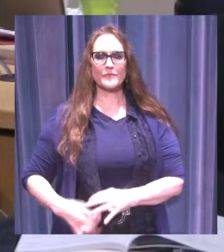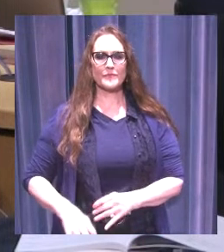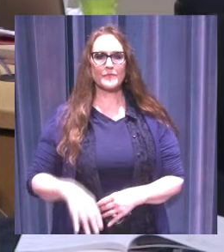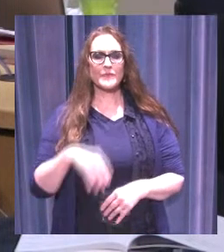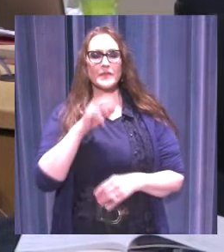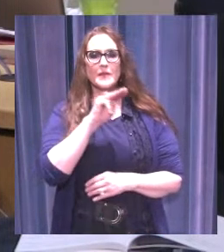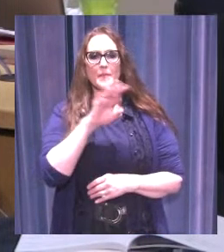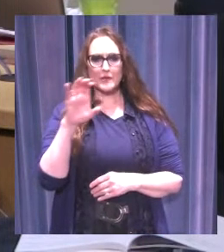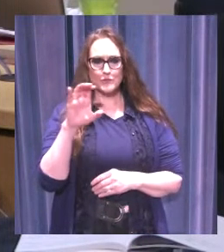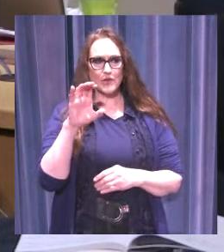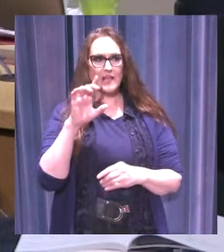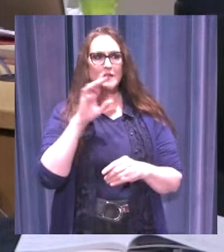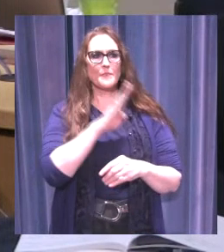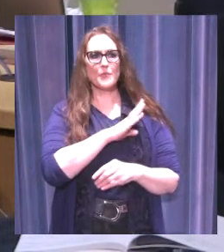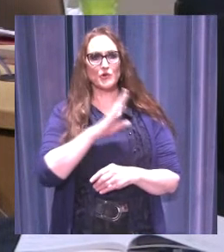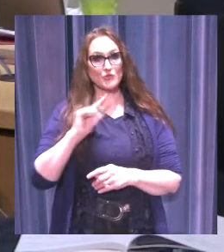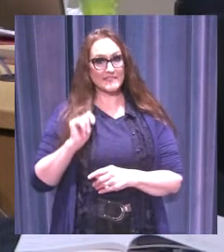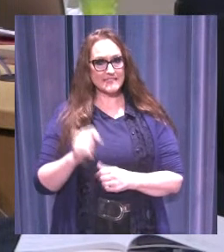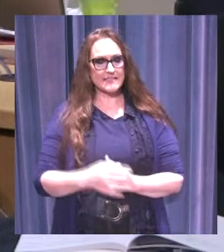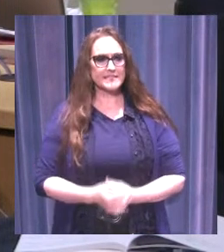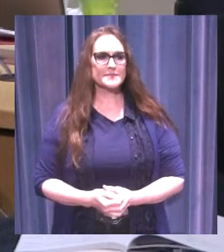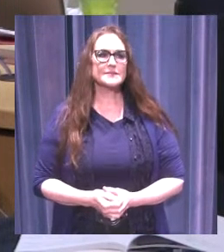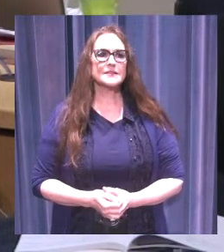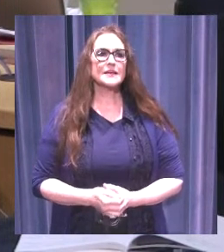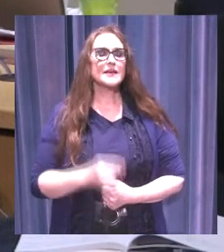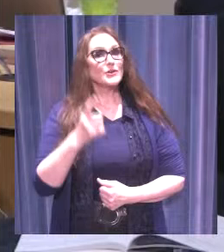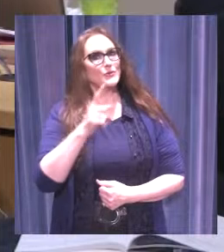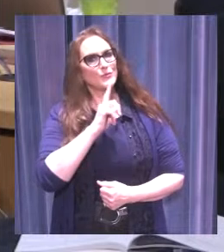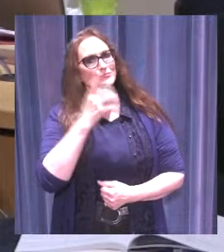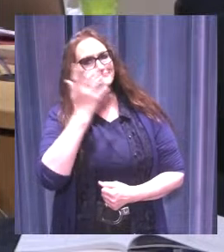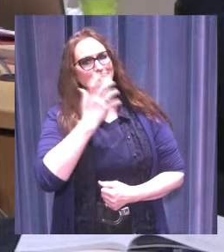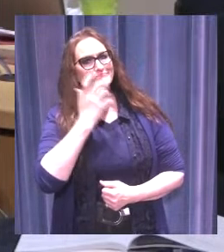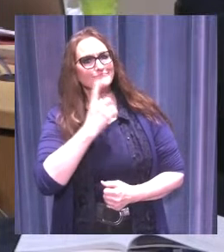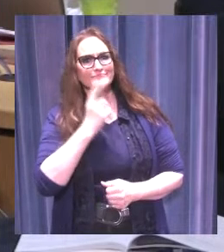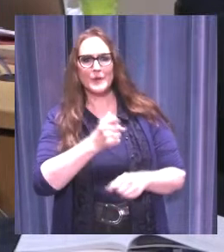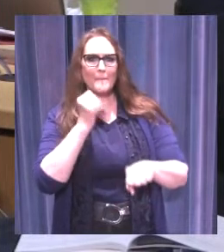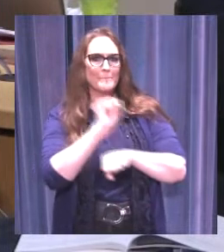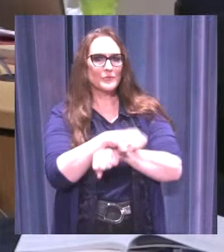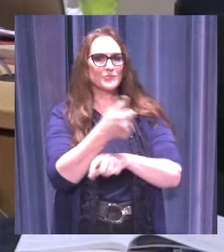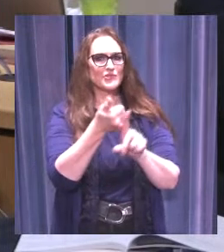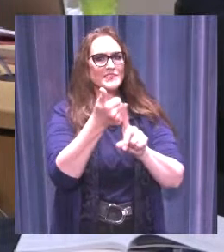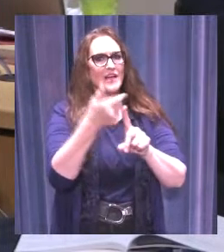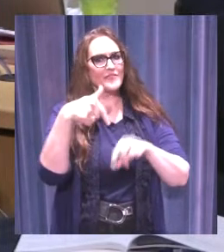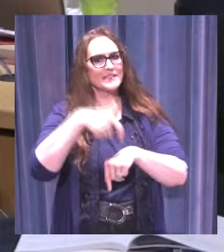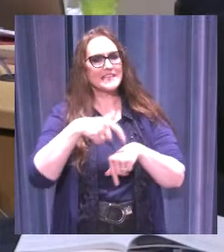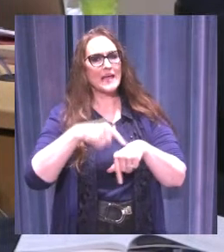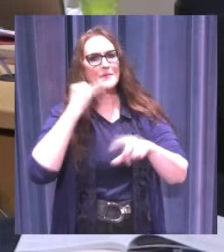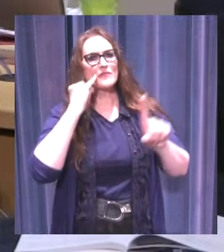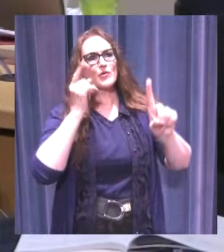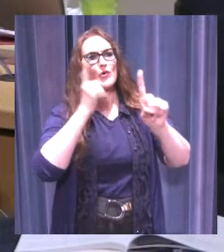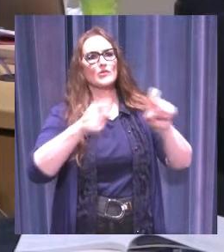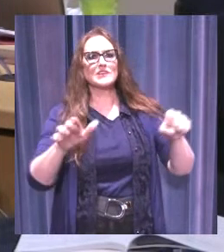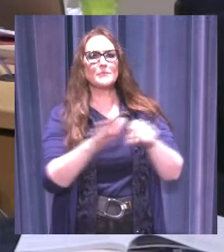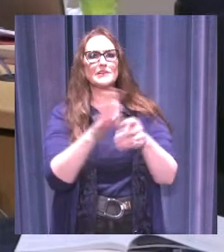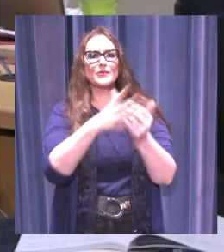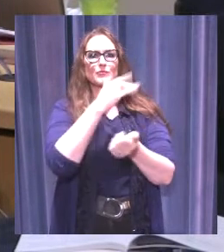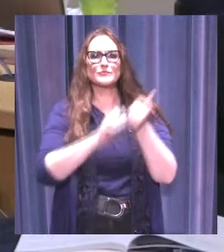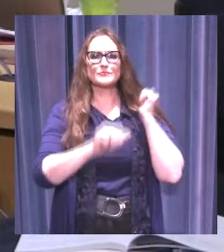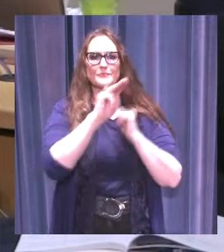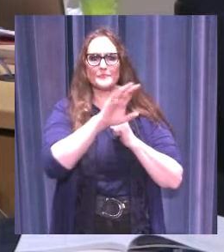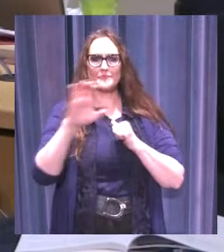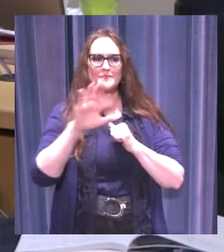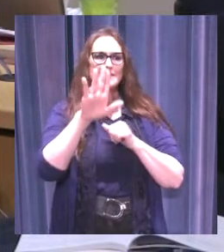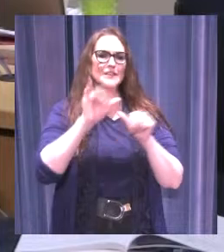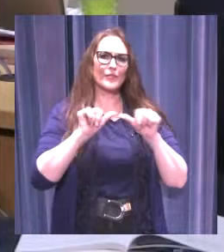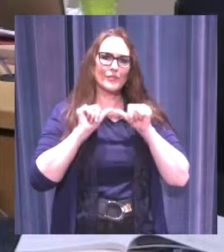Mott Community College Board of Trustees. Well, you have certainly outdone yourself this time. If your goal is to completely ruin Mott Community College's